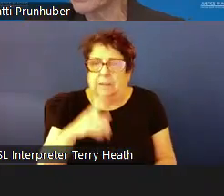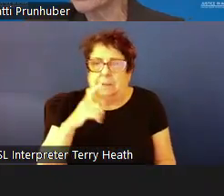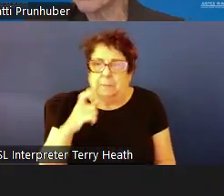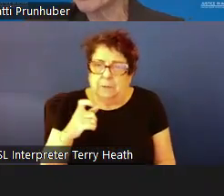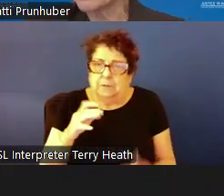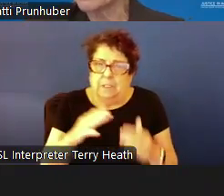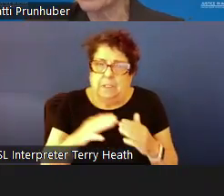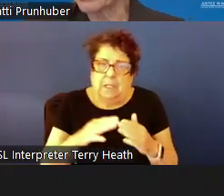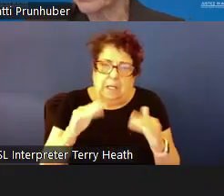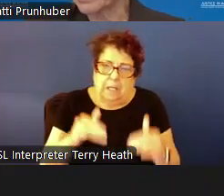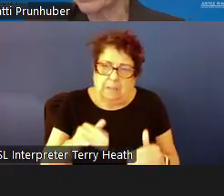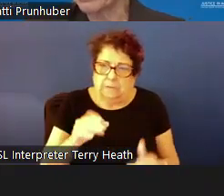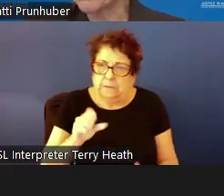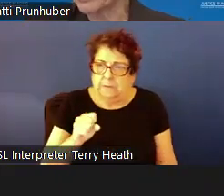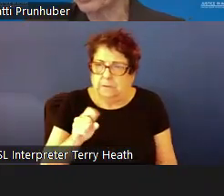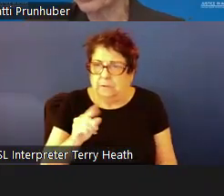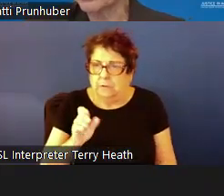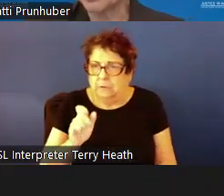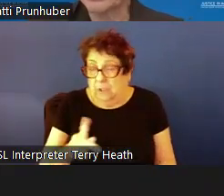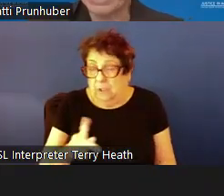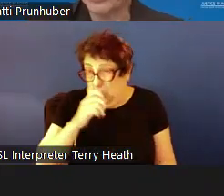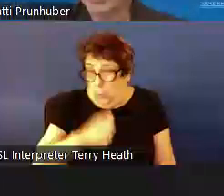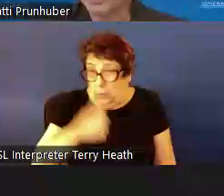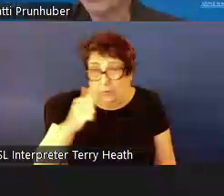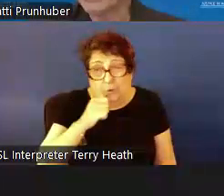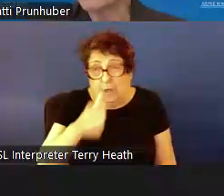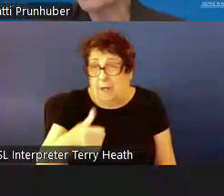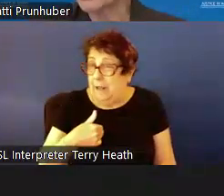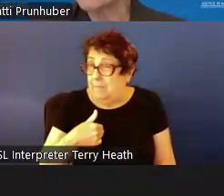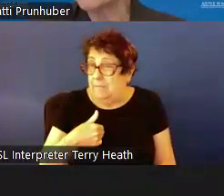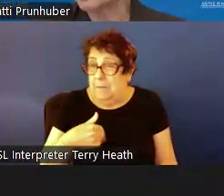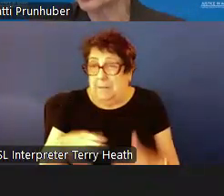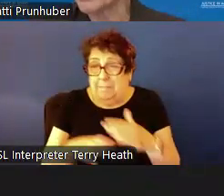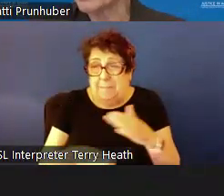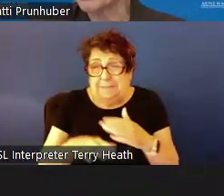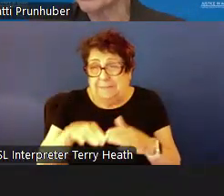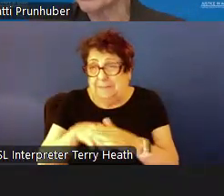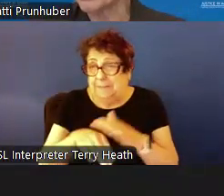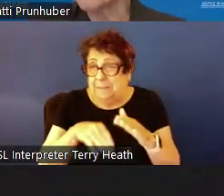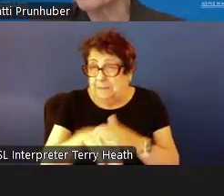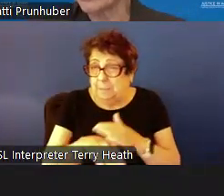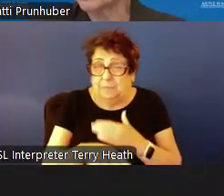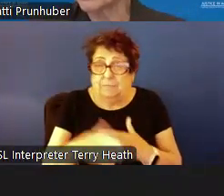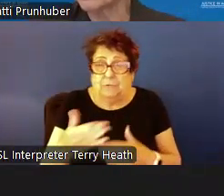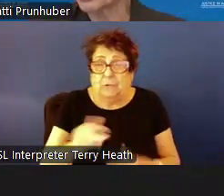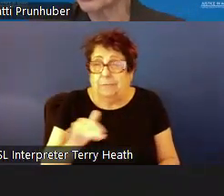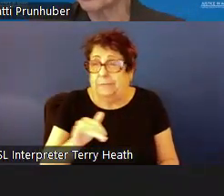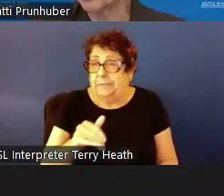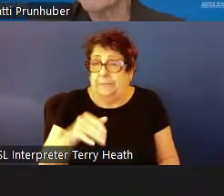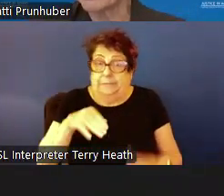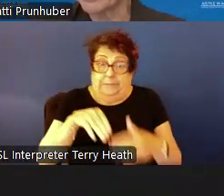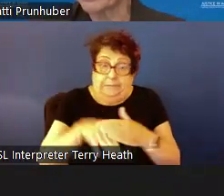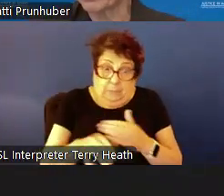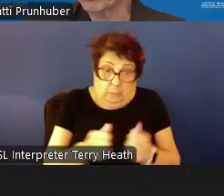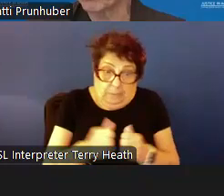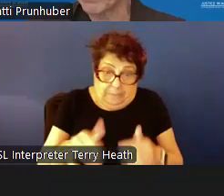older, it doesn't have basic accessibility features such as an entryway without stairs, doorways big enough to accommodate a wheelchair,